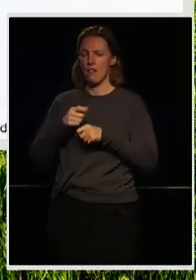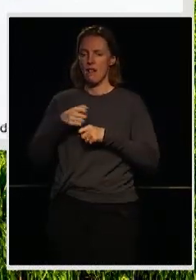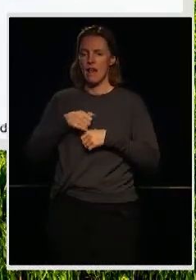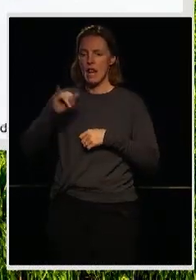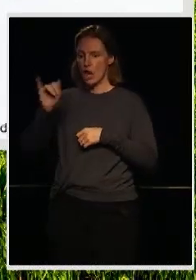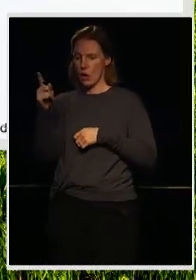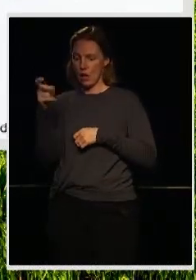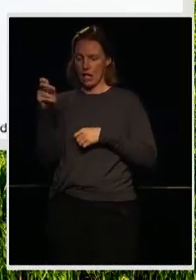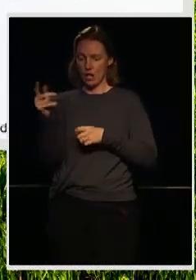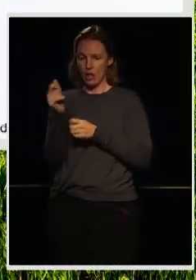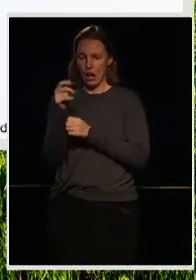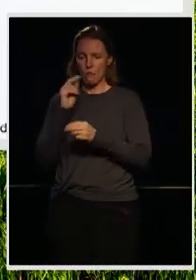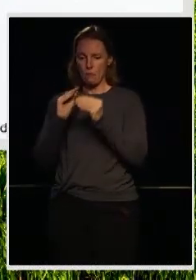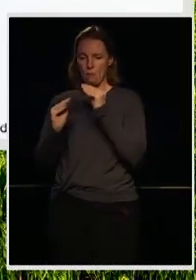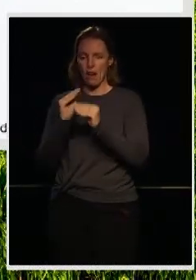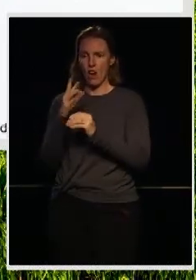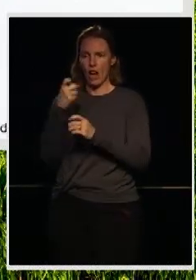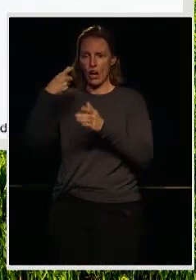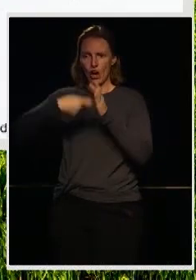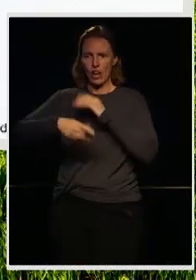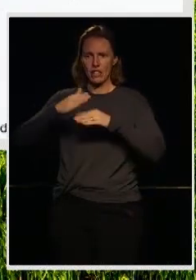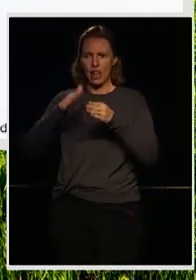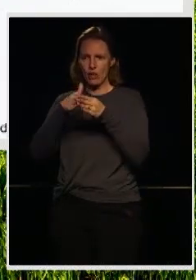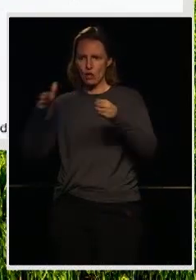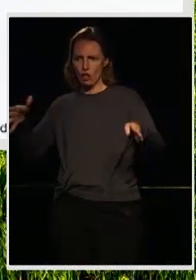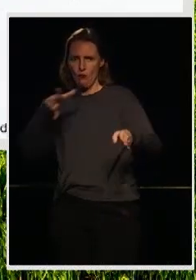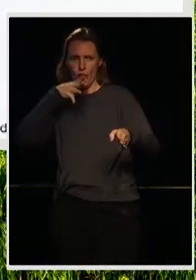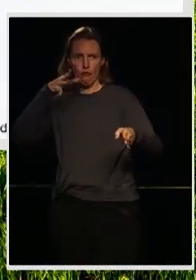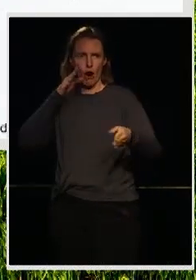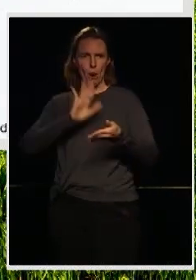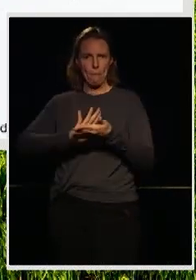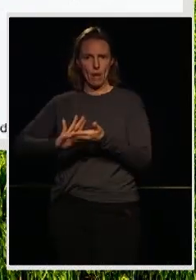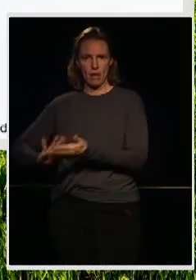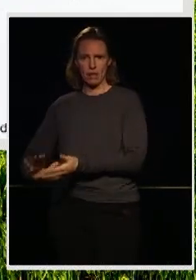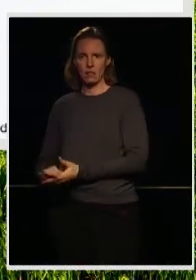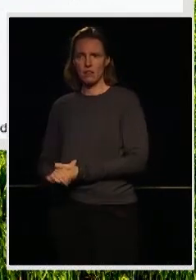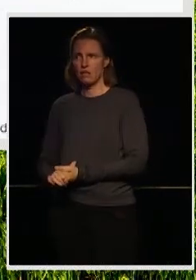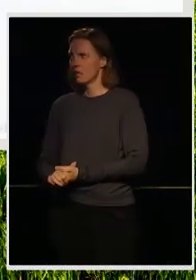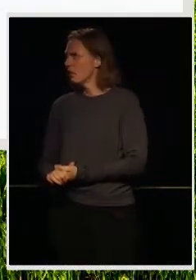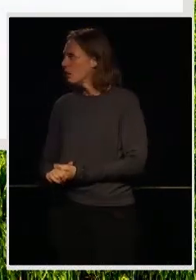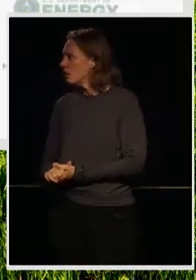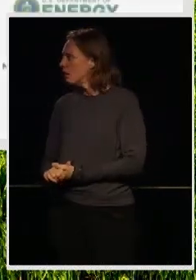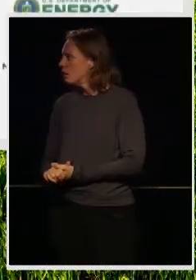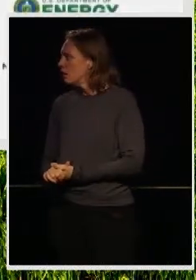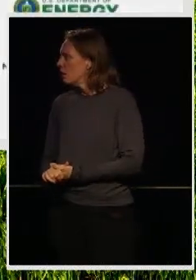and repair, and cost savings on the general farm maintenance.